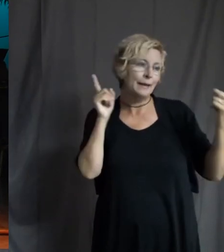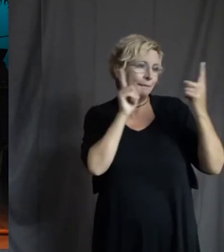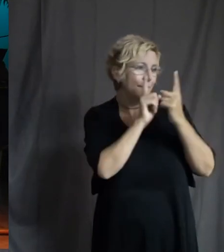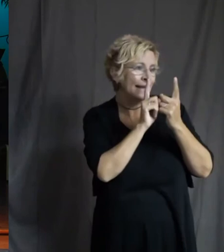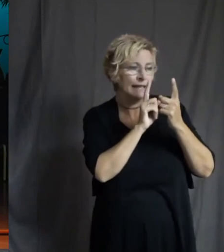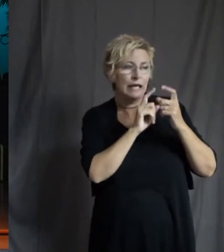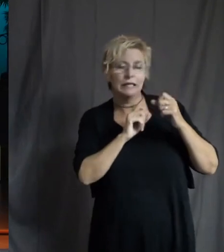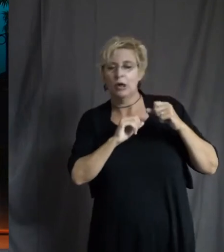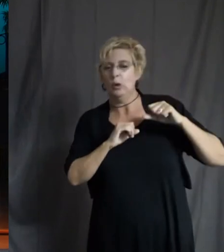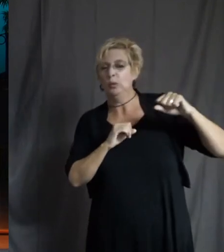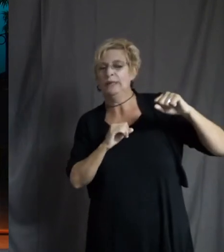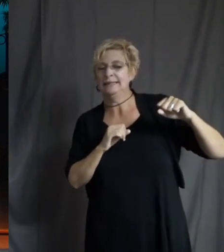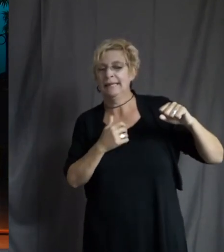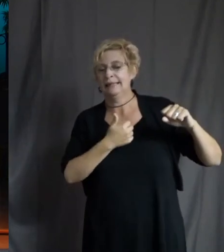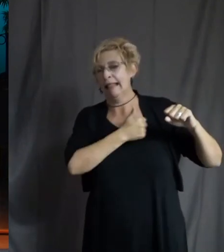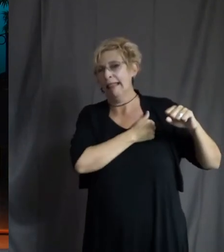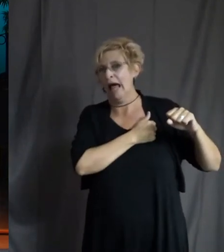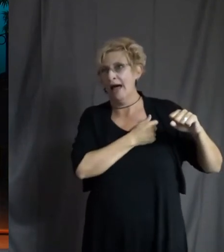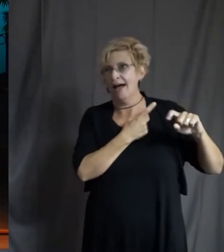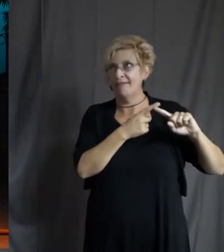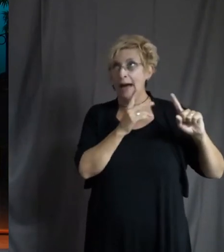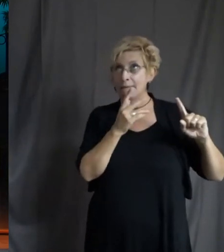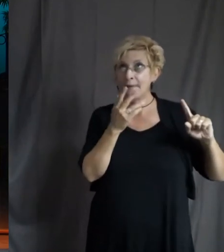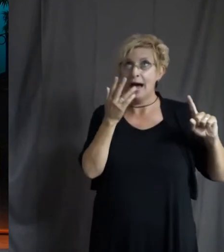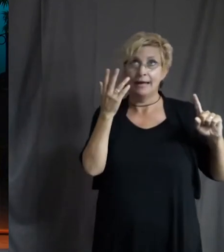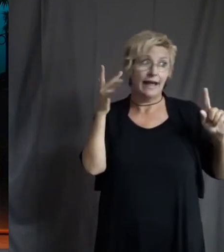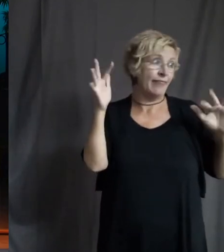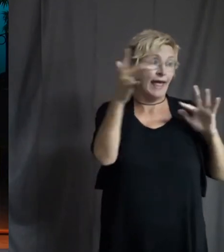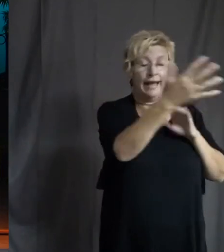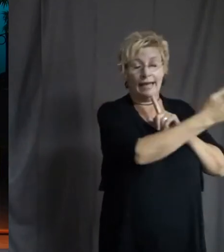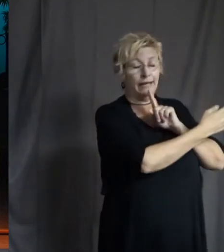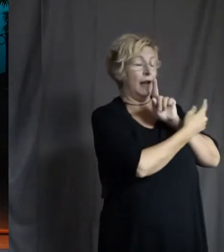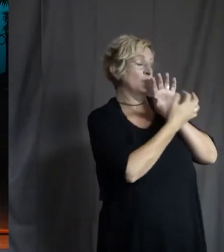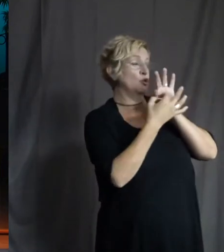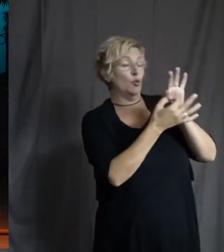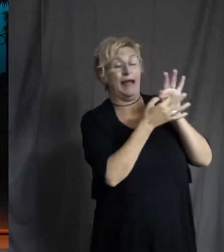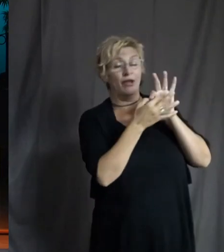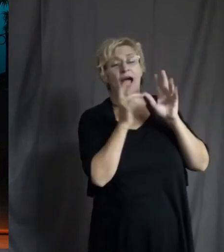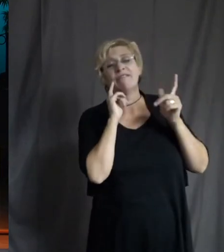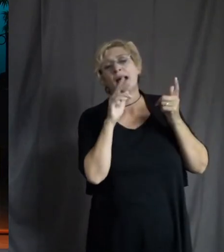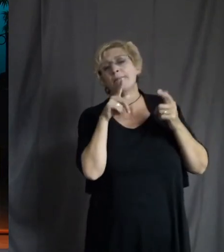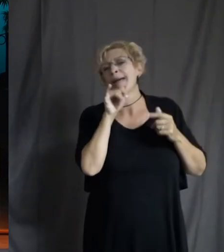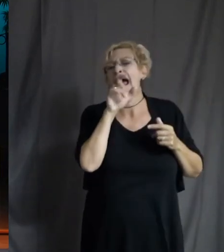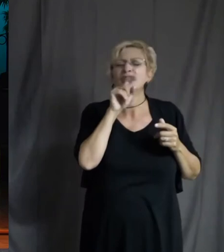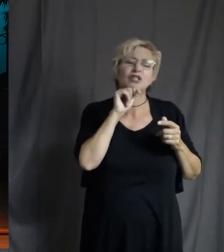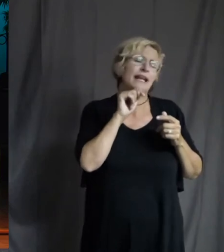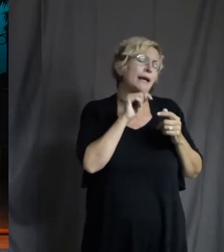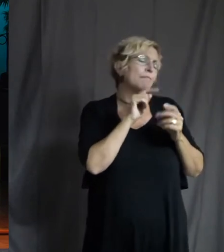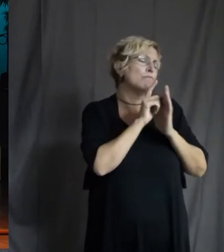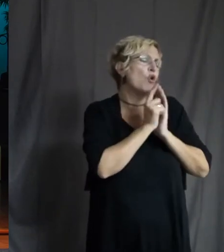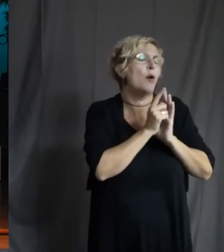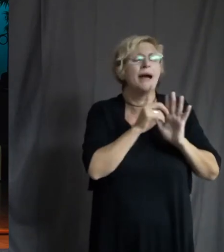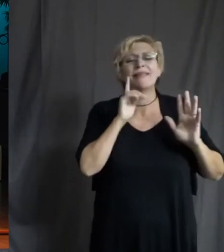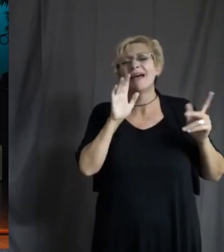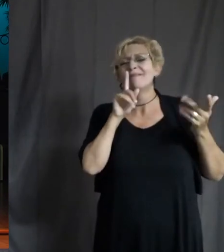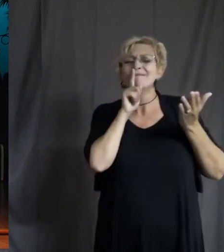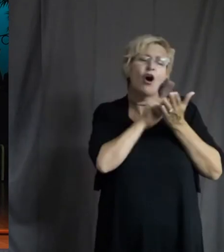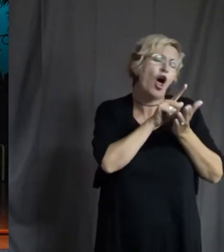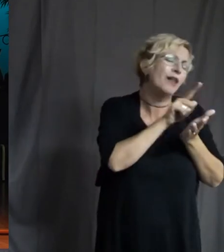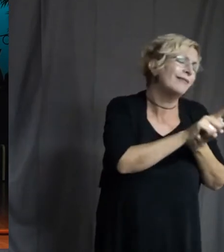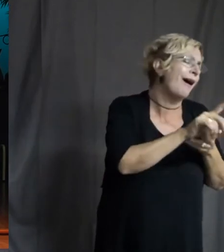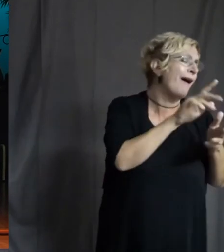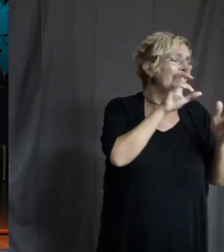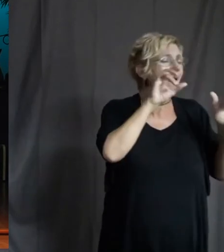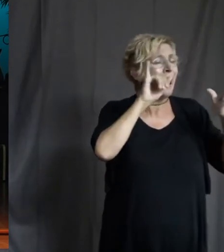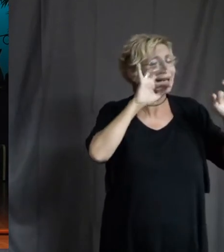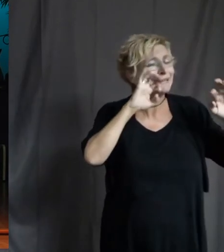Girl meets guy, or girl is resistant to love, and then eventually divine forces come to bring them together. They have a